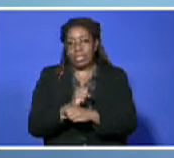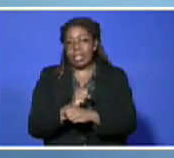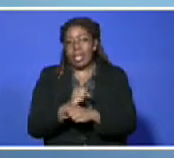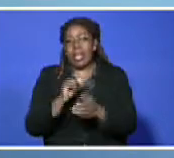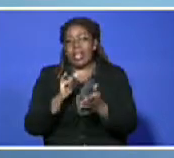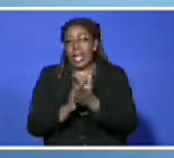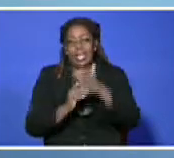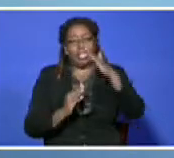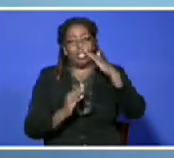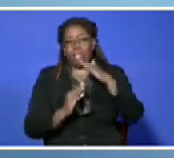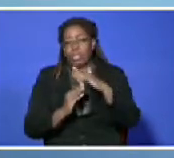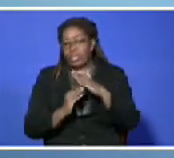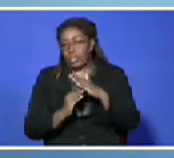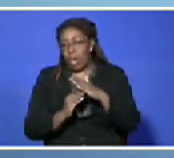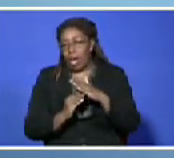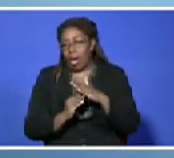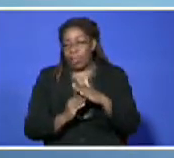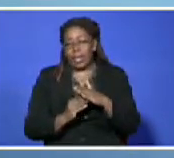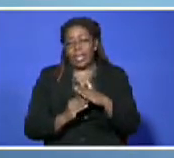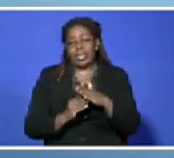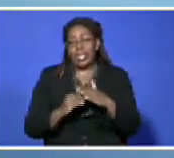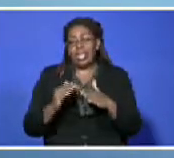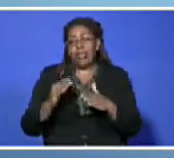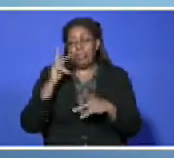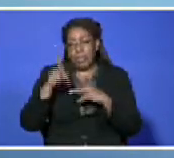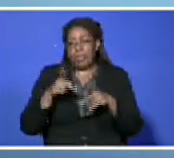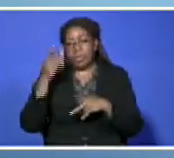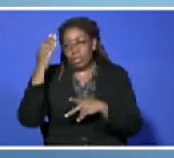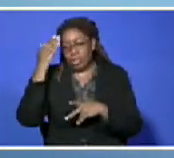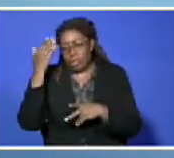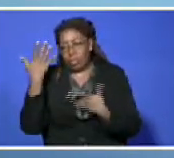songs that are topical, that people could relate to.